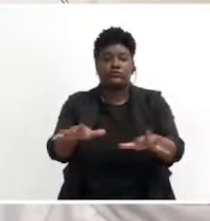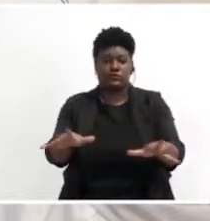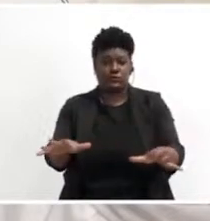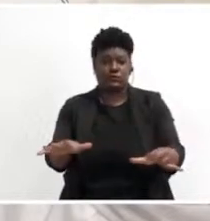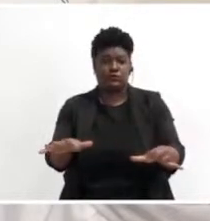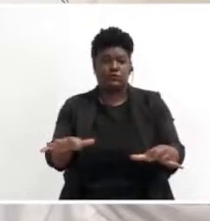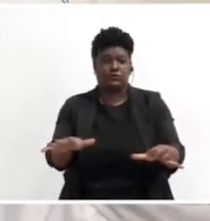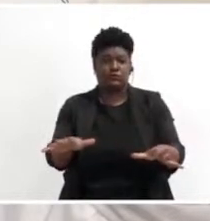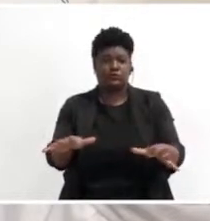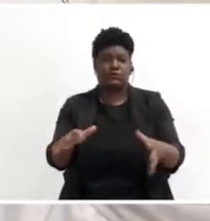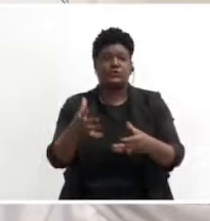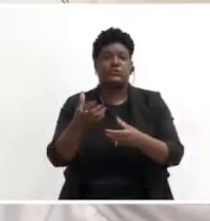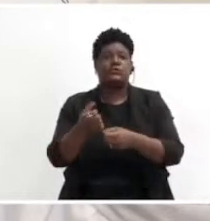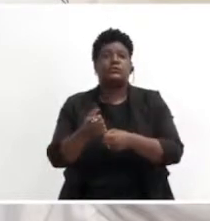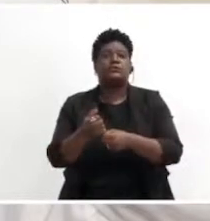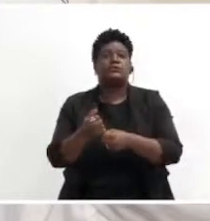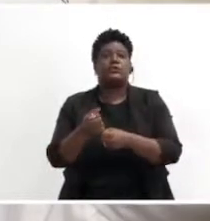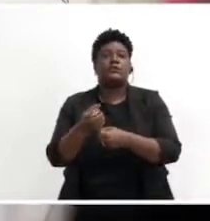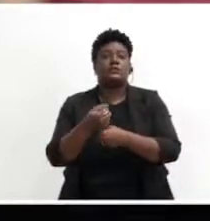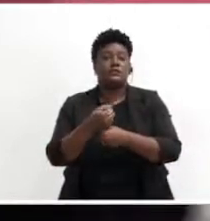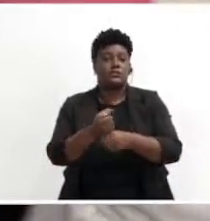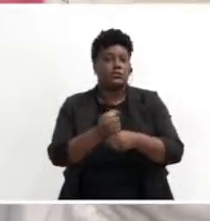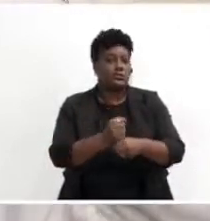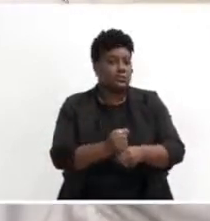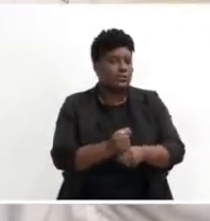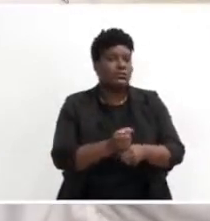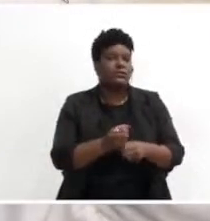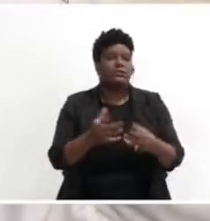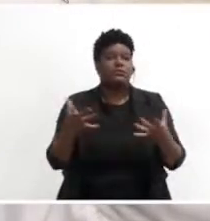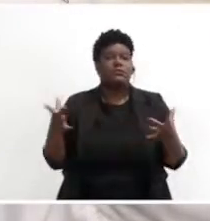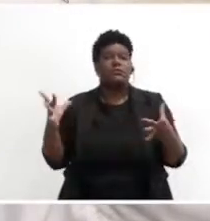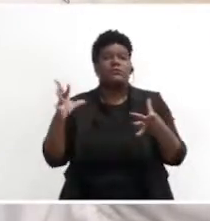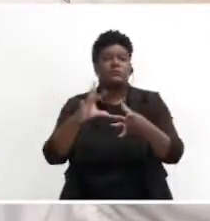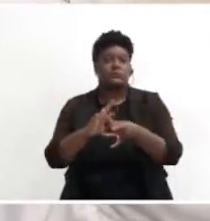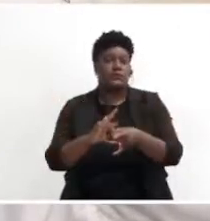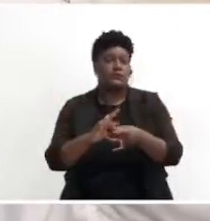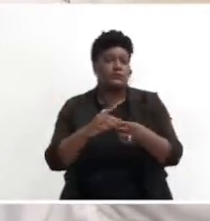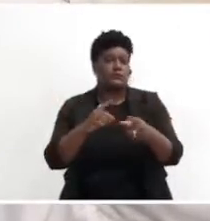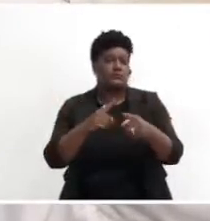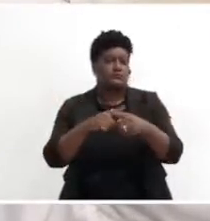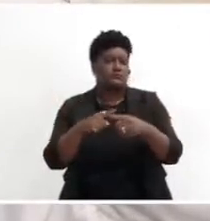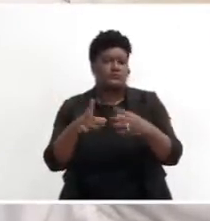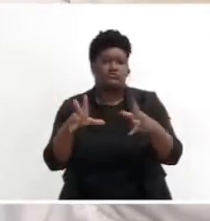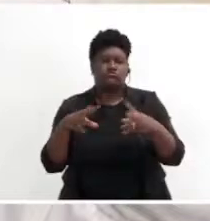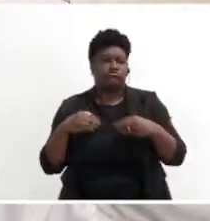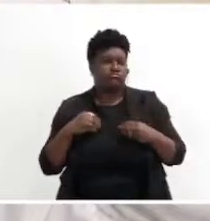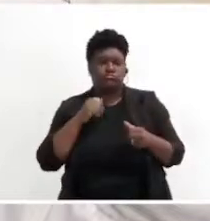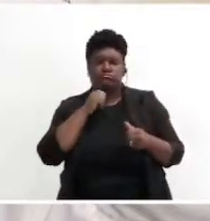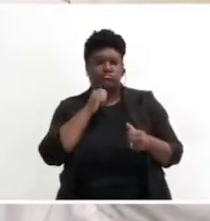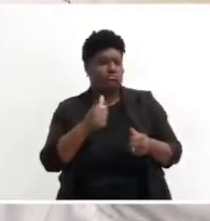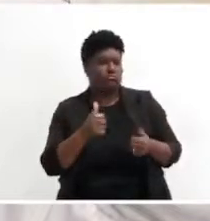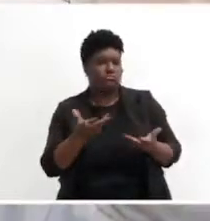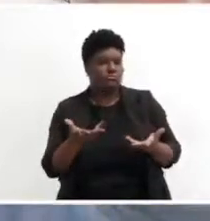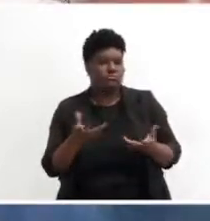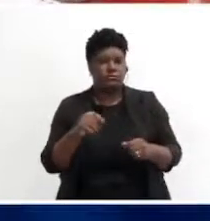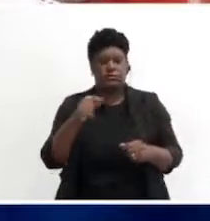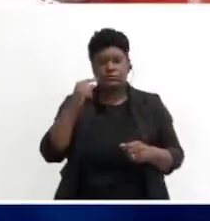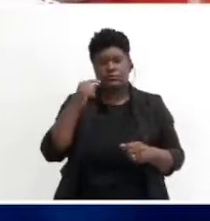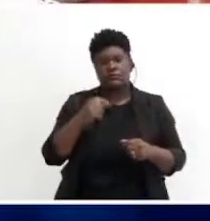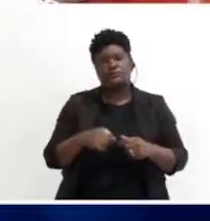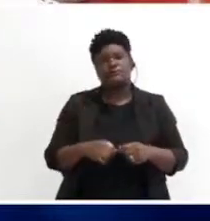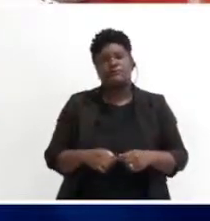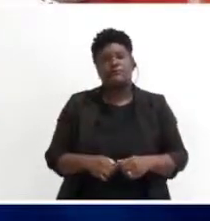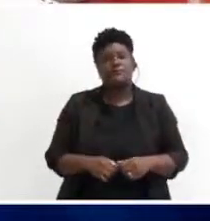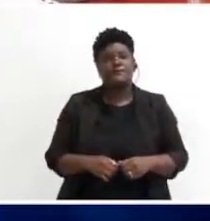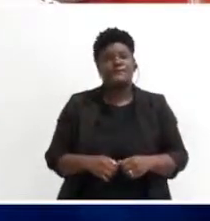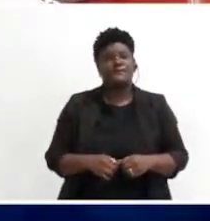As I said, it never really got adopted at the packaging level, but we'll see in a minute that it's